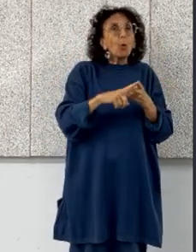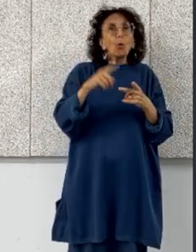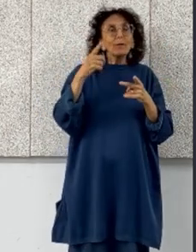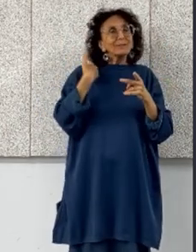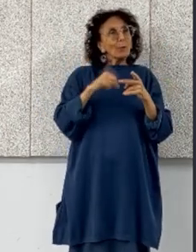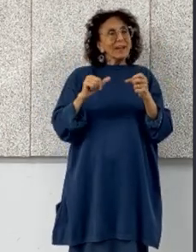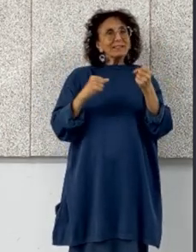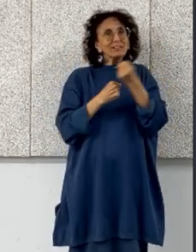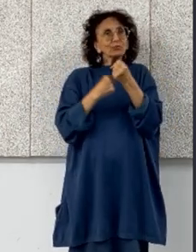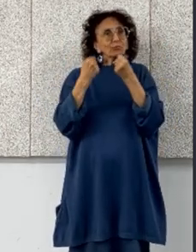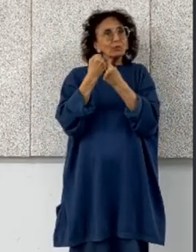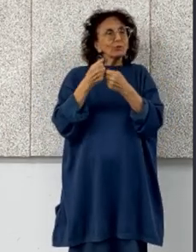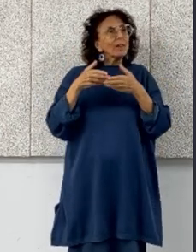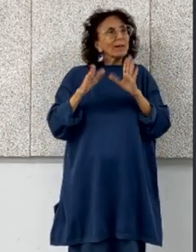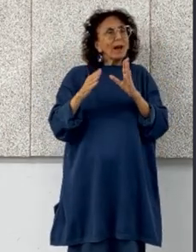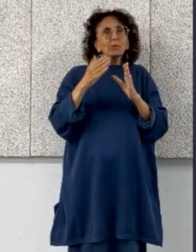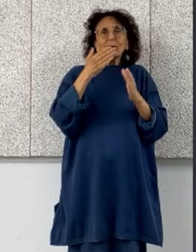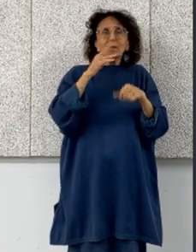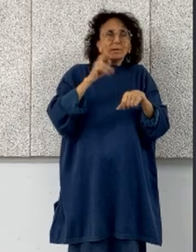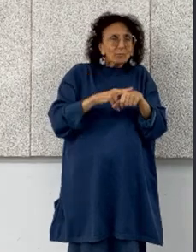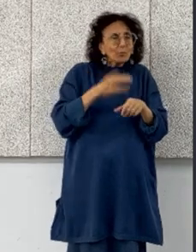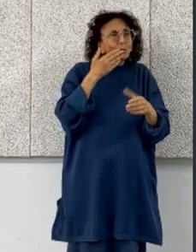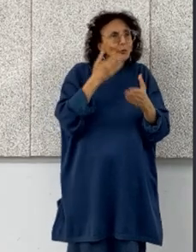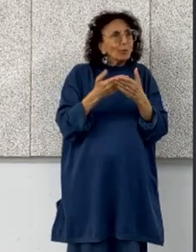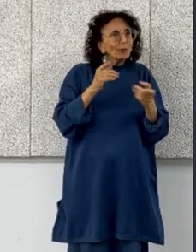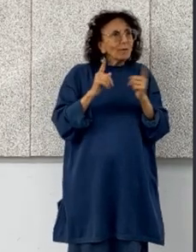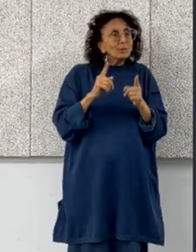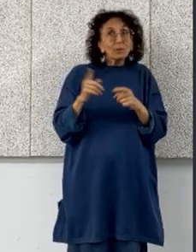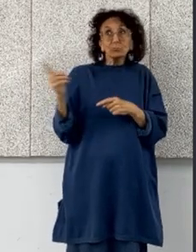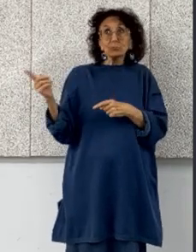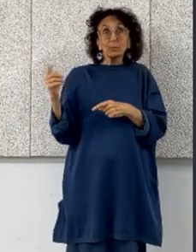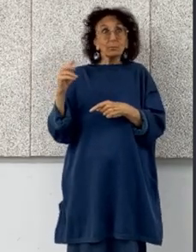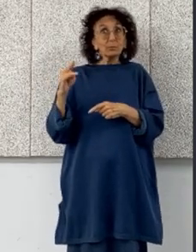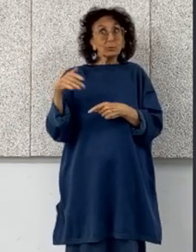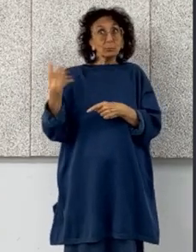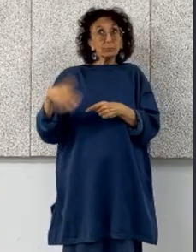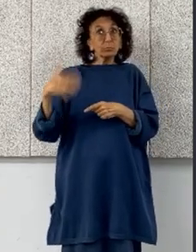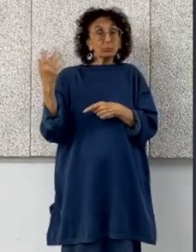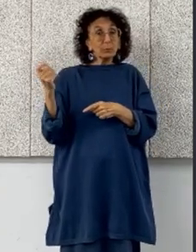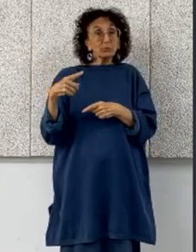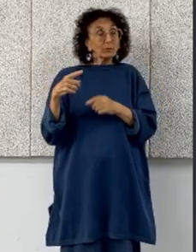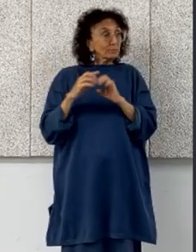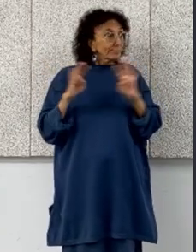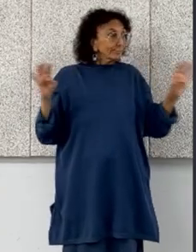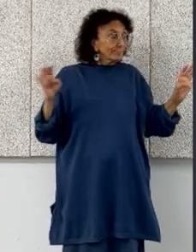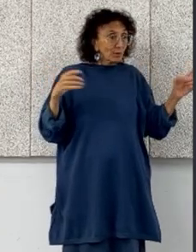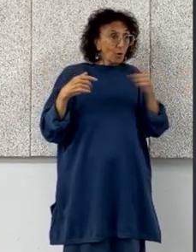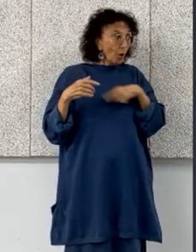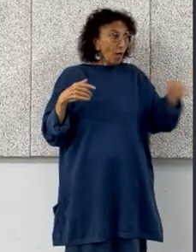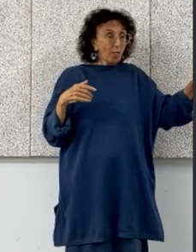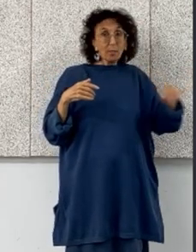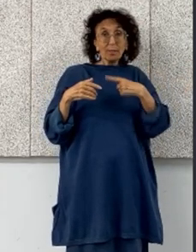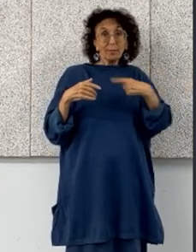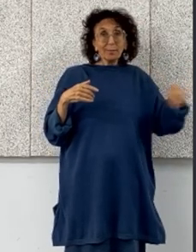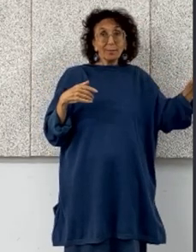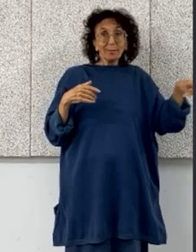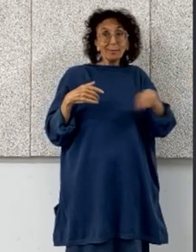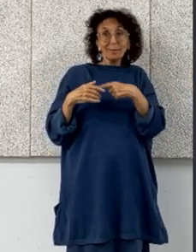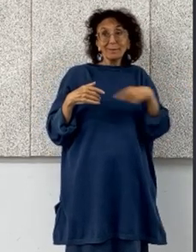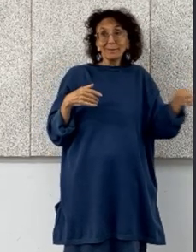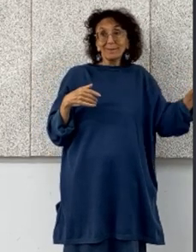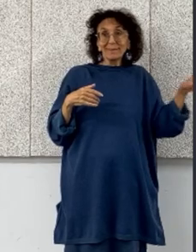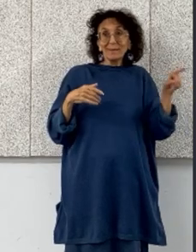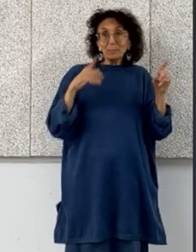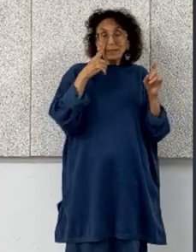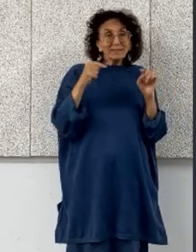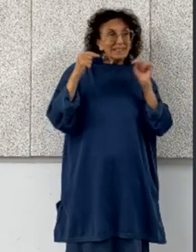organic conversation? What a great question. Can we all, because this gets to a